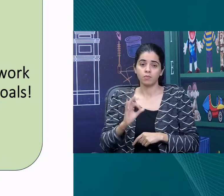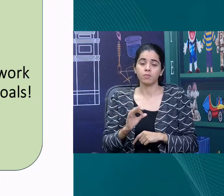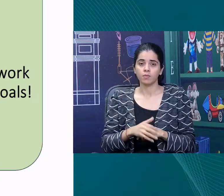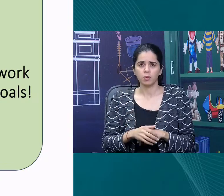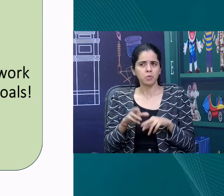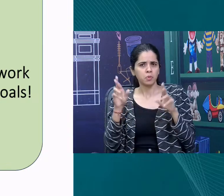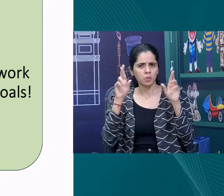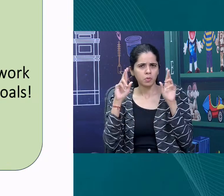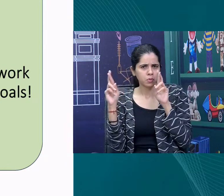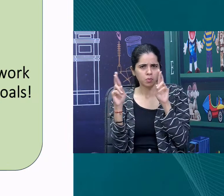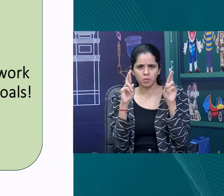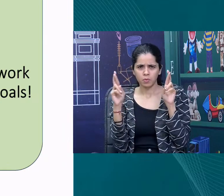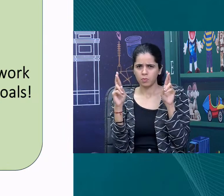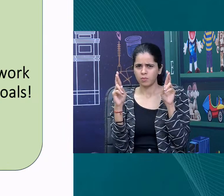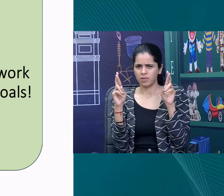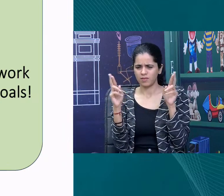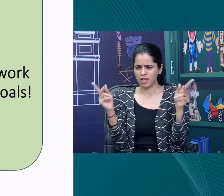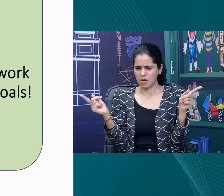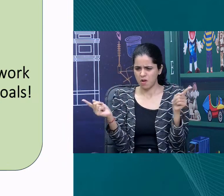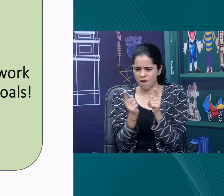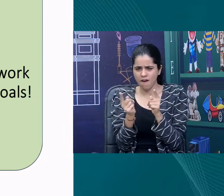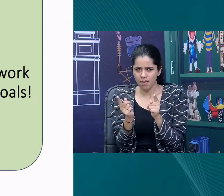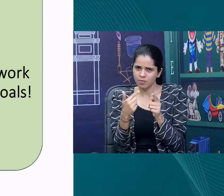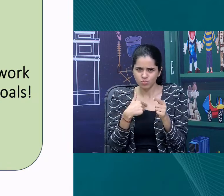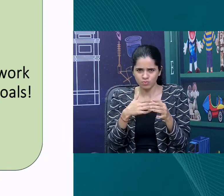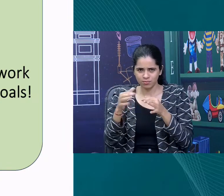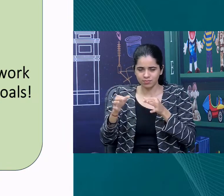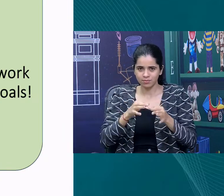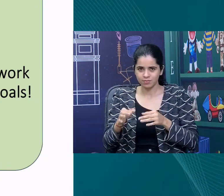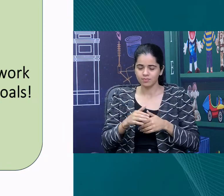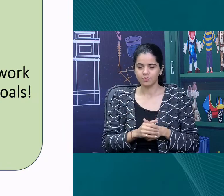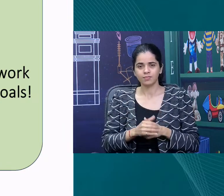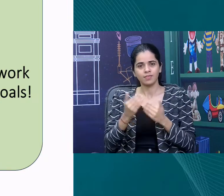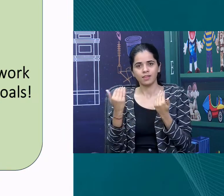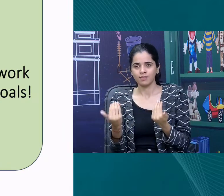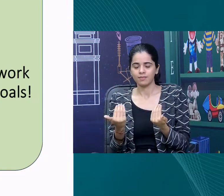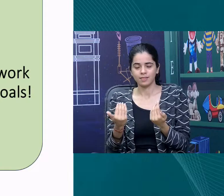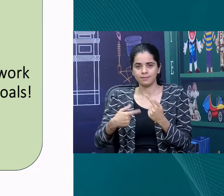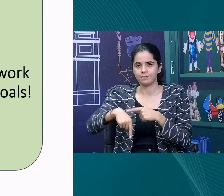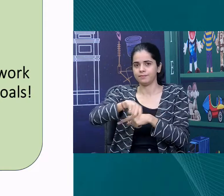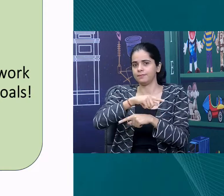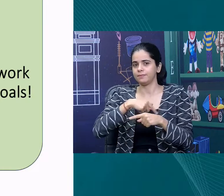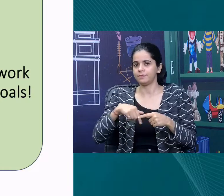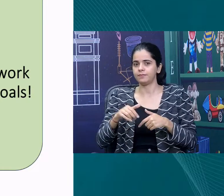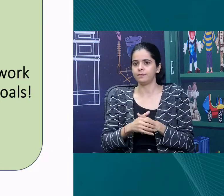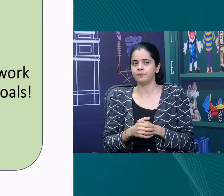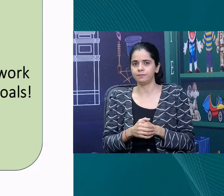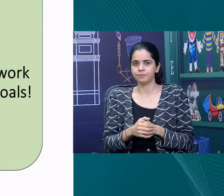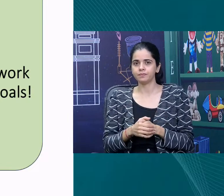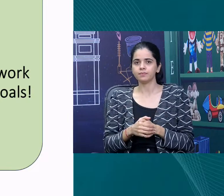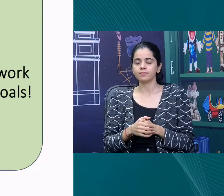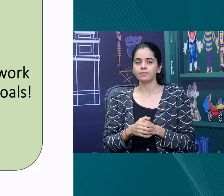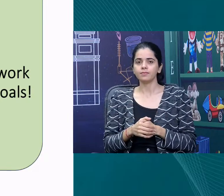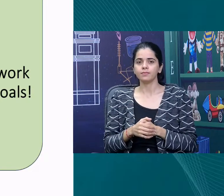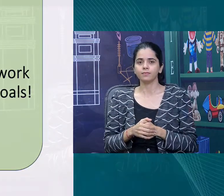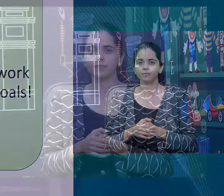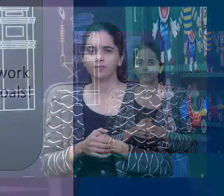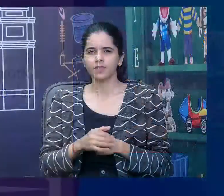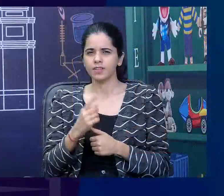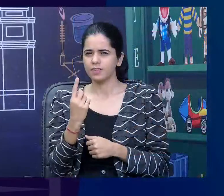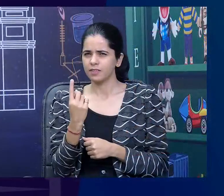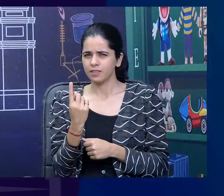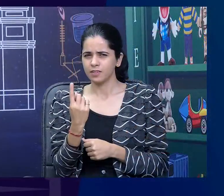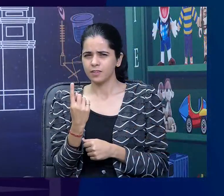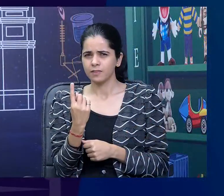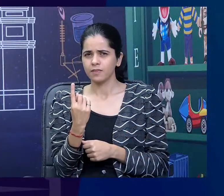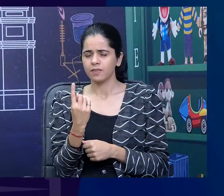I hope I haven't overshot the time. No, ma'am, that's completely fine, ma'am. So, if I have 1 minute